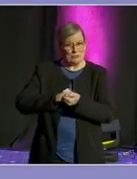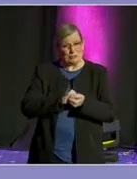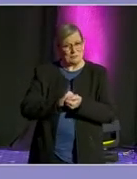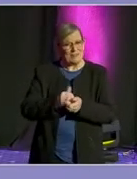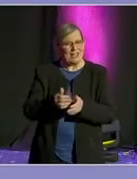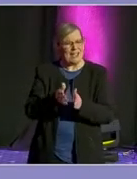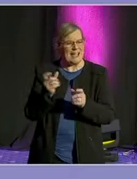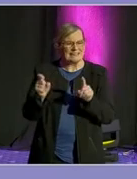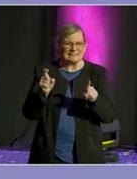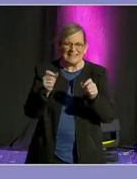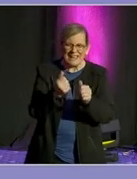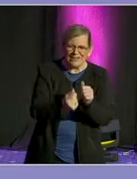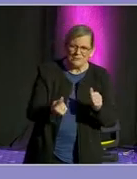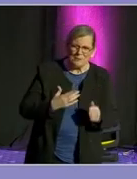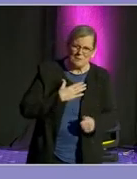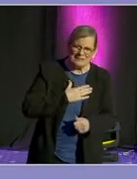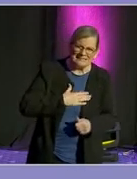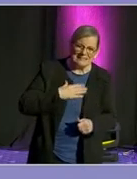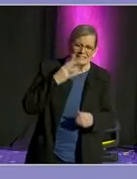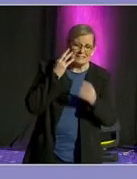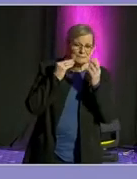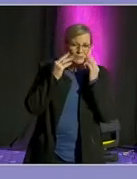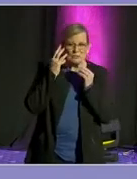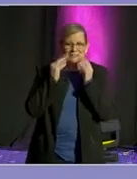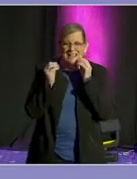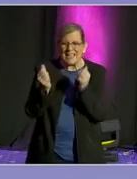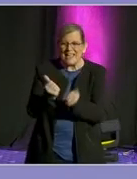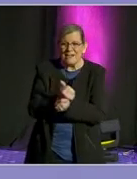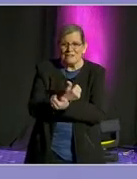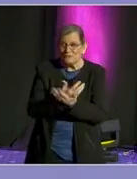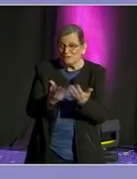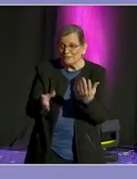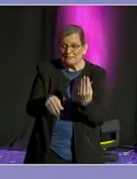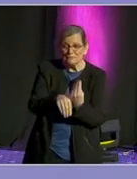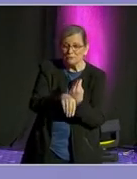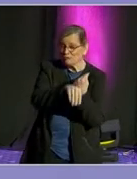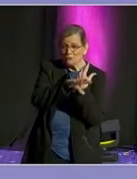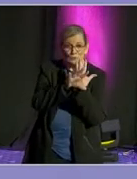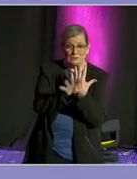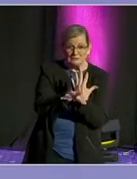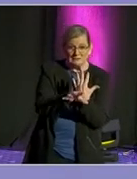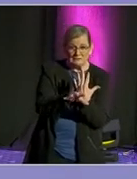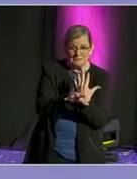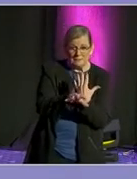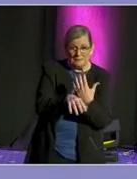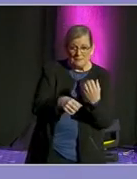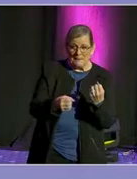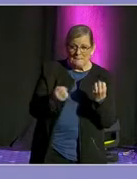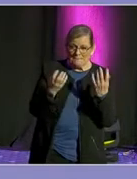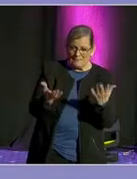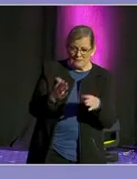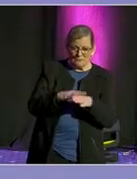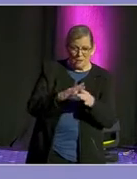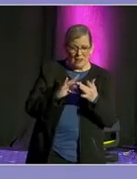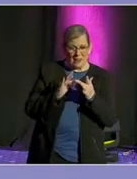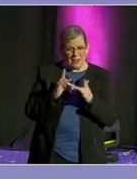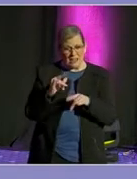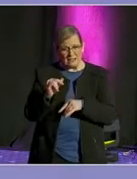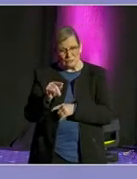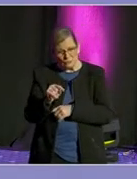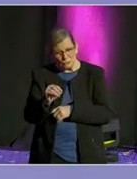to experience peak bloom virtually, making use of the many online tools and experiences you heard about this